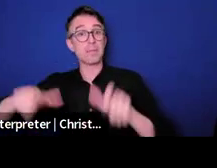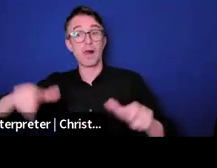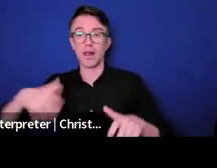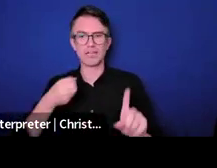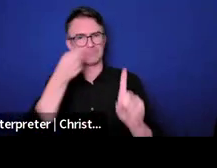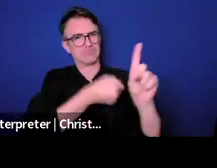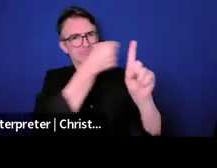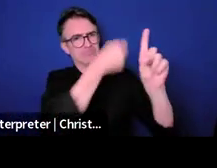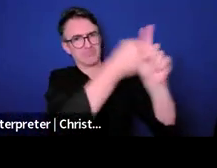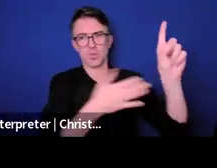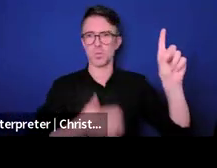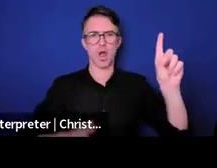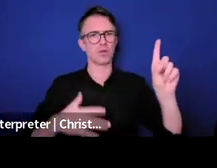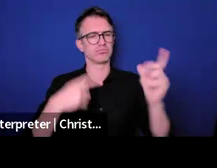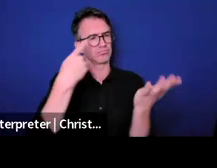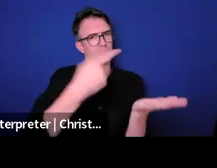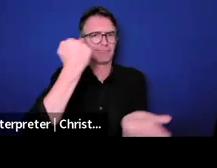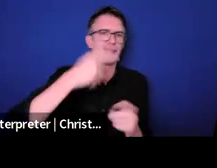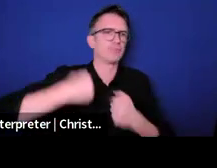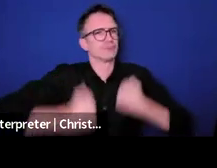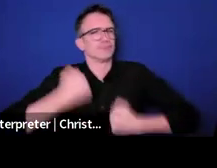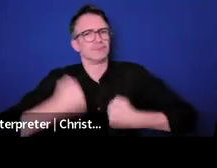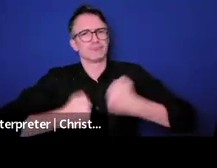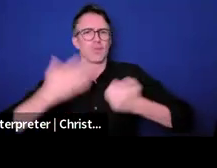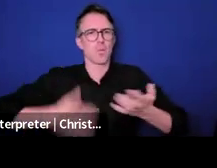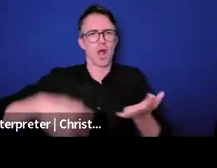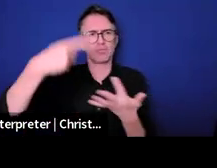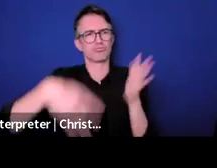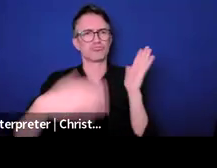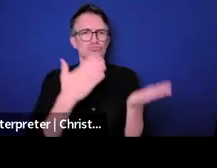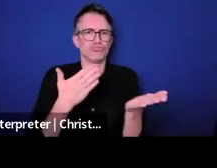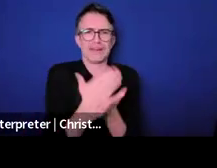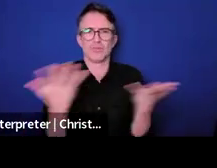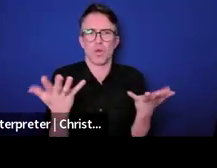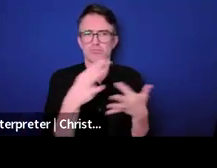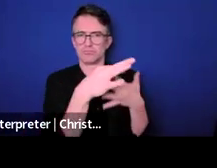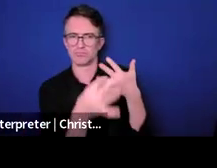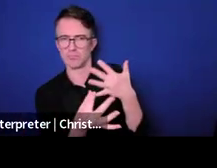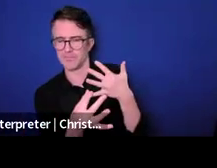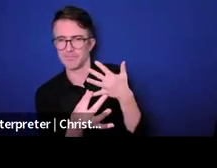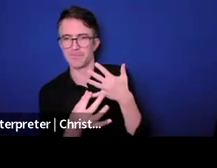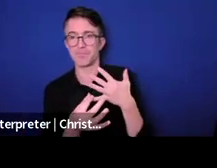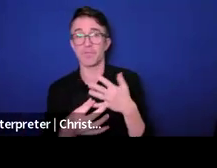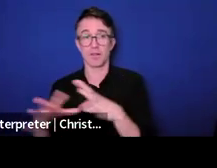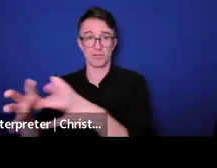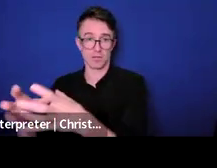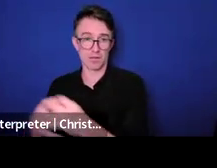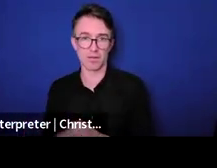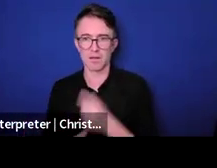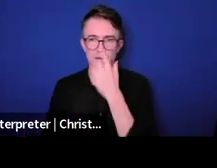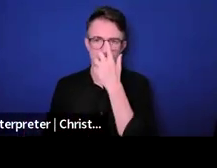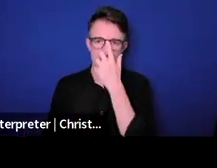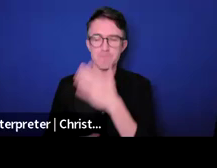technical advisory firms and researchers, international organizations, development and humanitarian partners that are providing some set